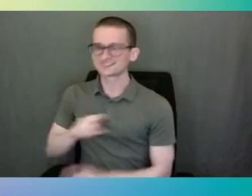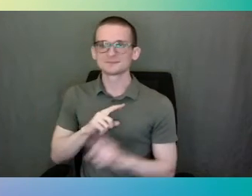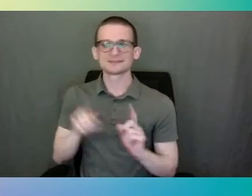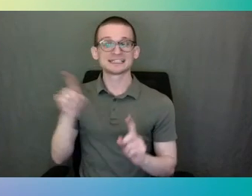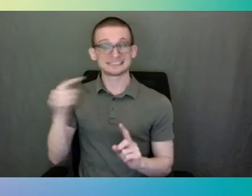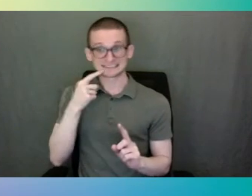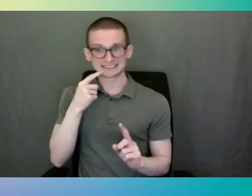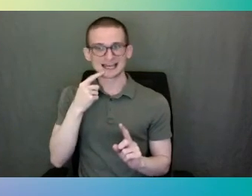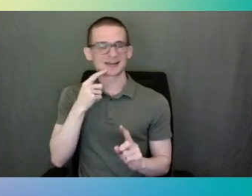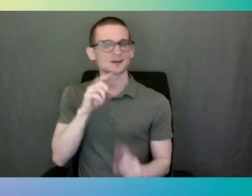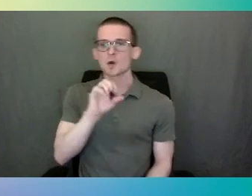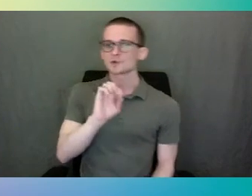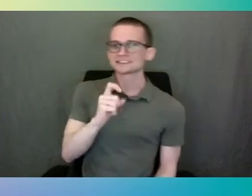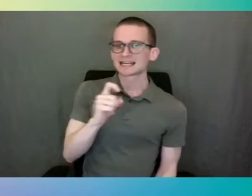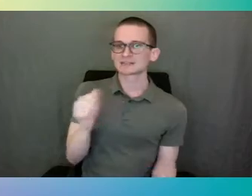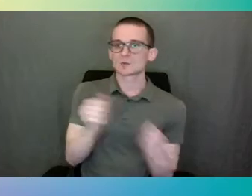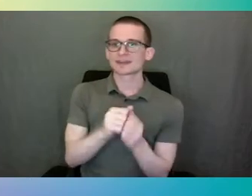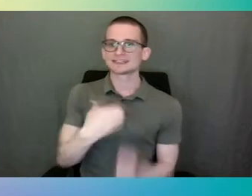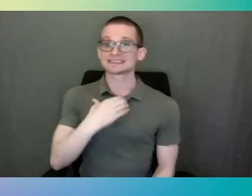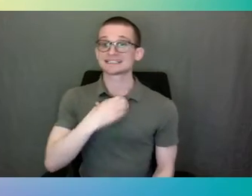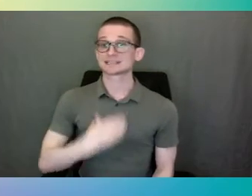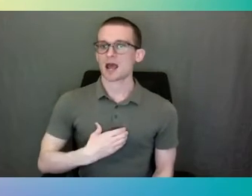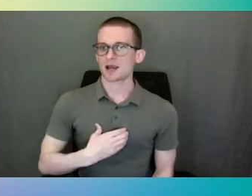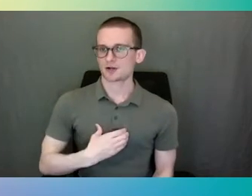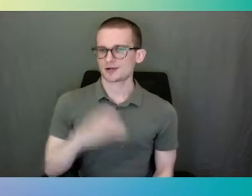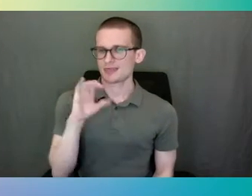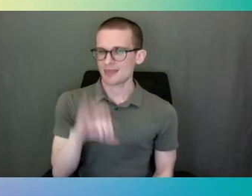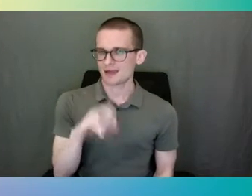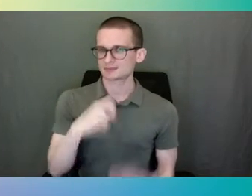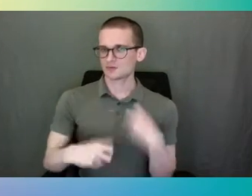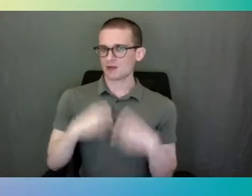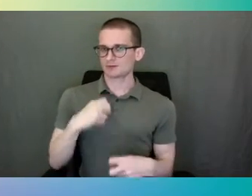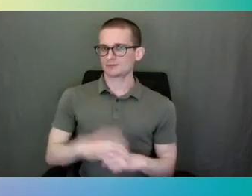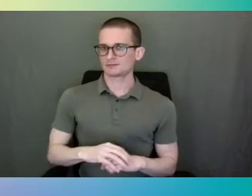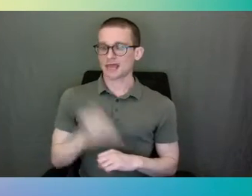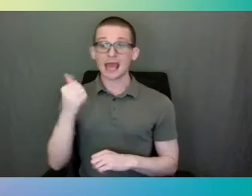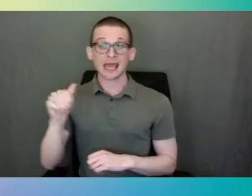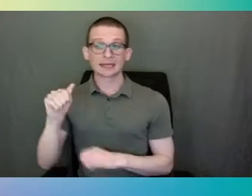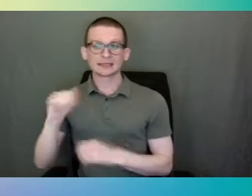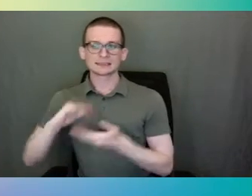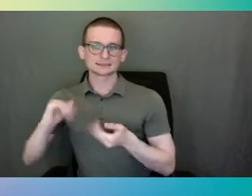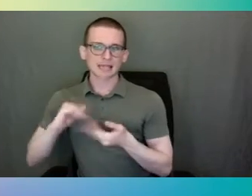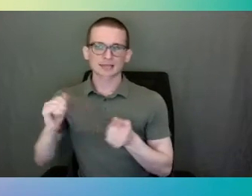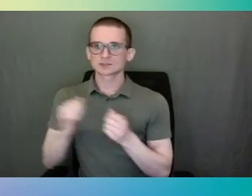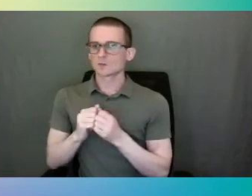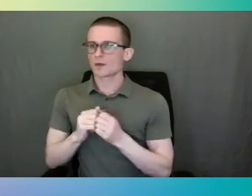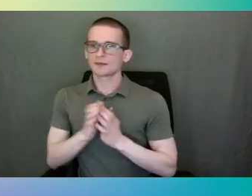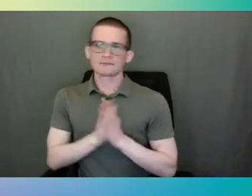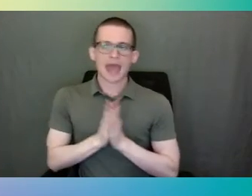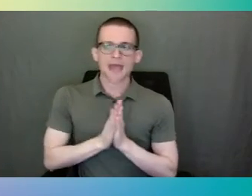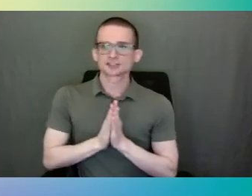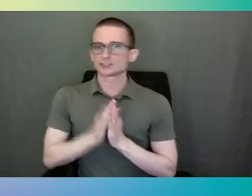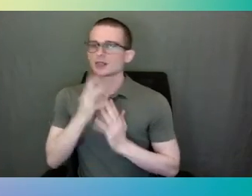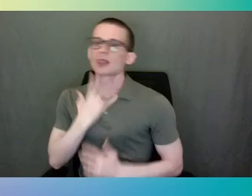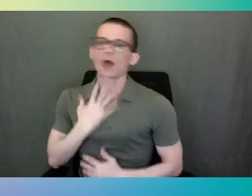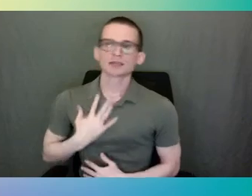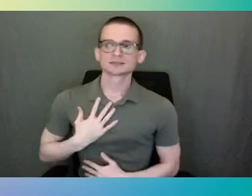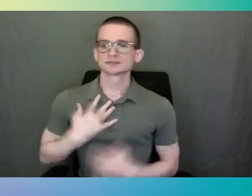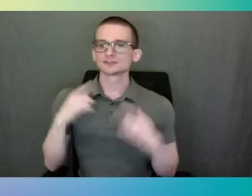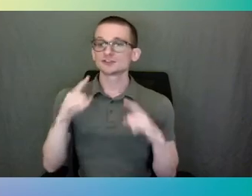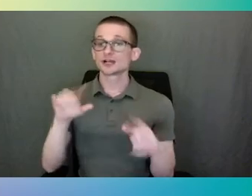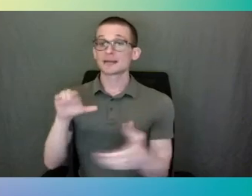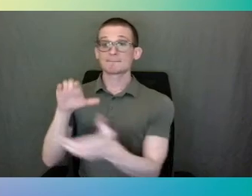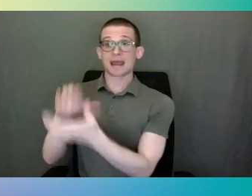desire that's the real problem. So any sex that is had with passion or lust, even in a marriage, is a